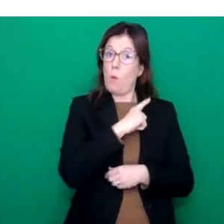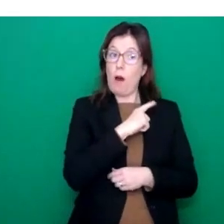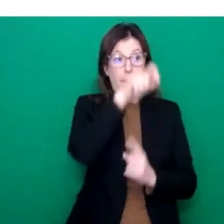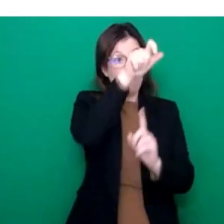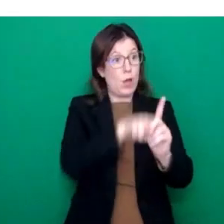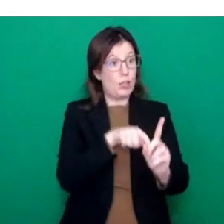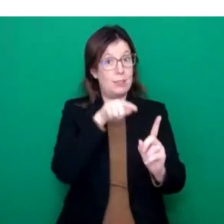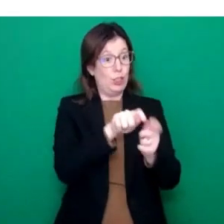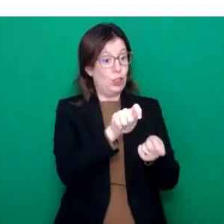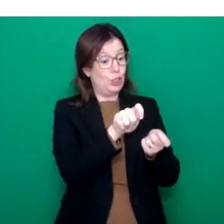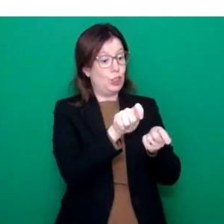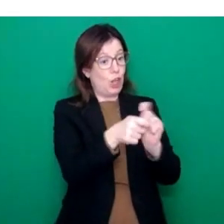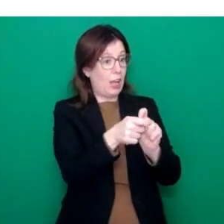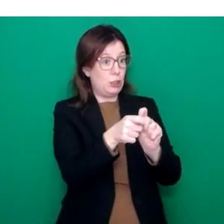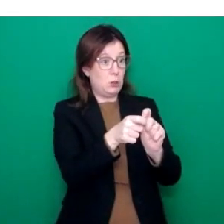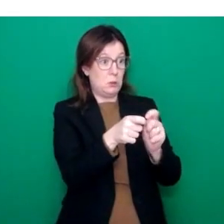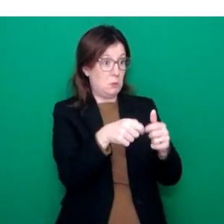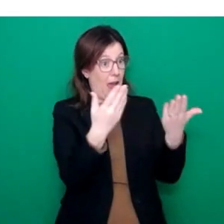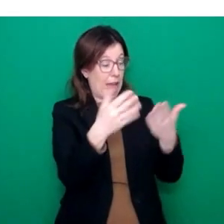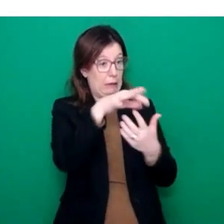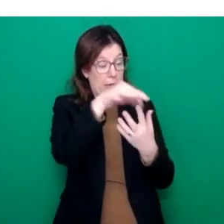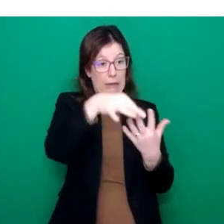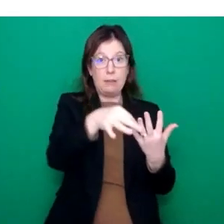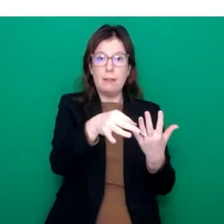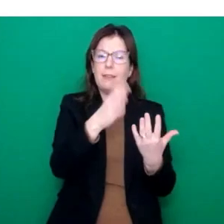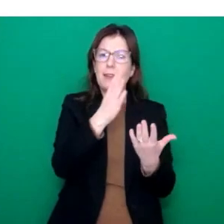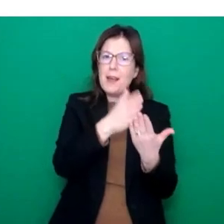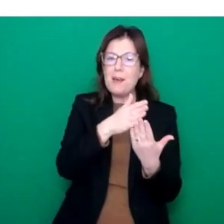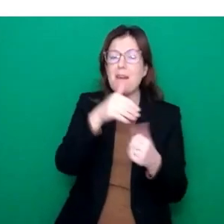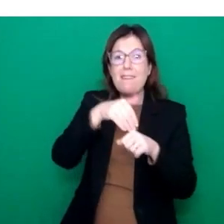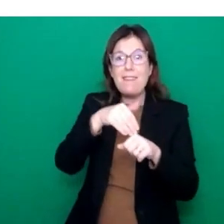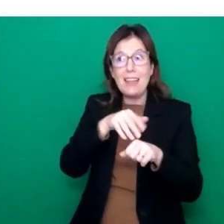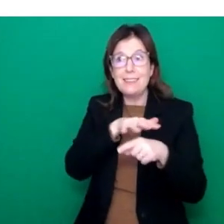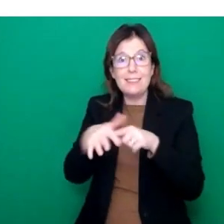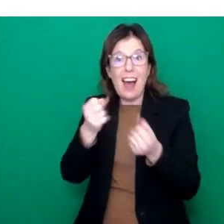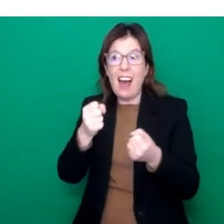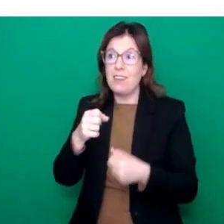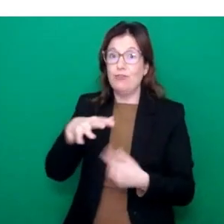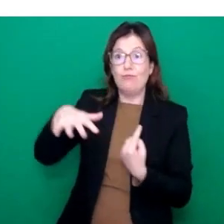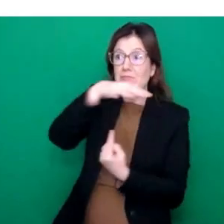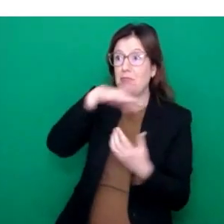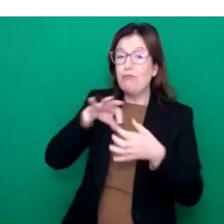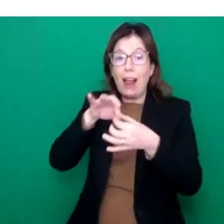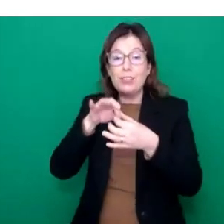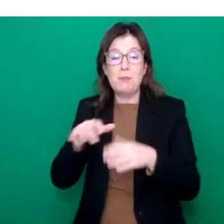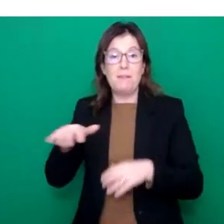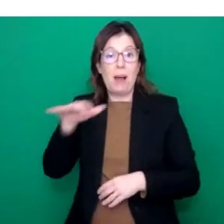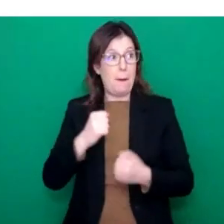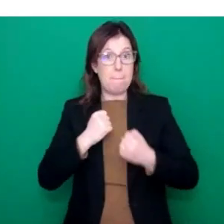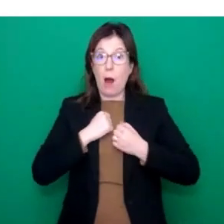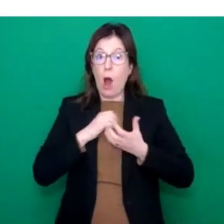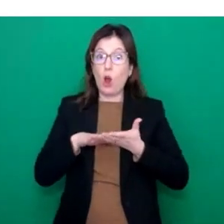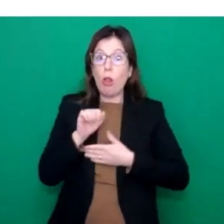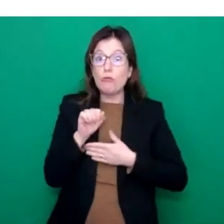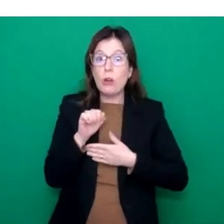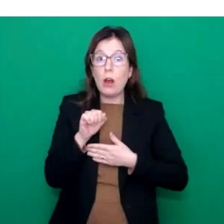an impact in how they are in their setting around them, be it in their relationship, be it in their family. If you come from a culture like mine, you're going to be sat